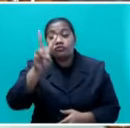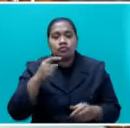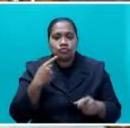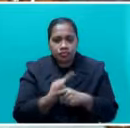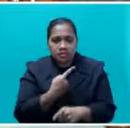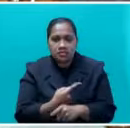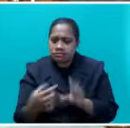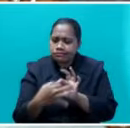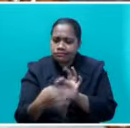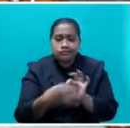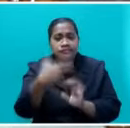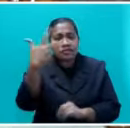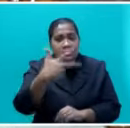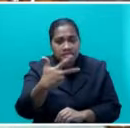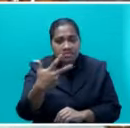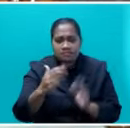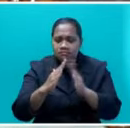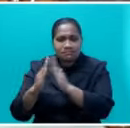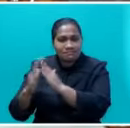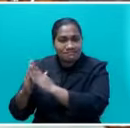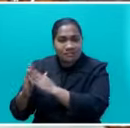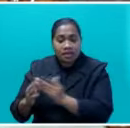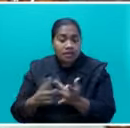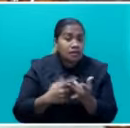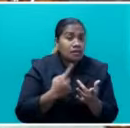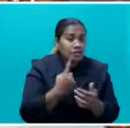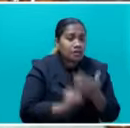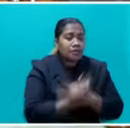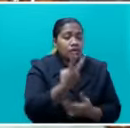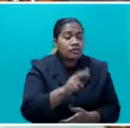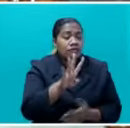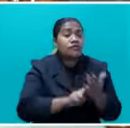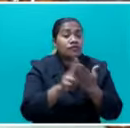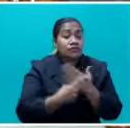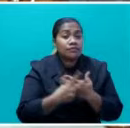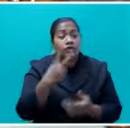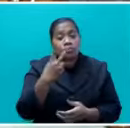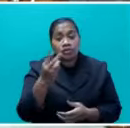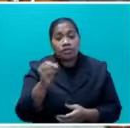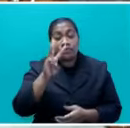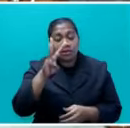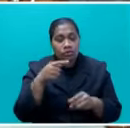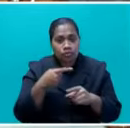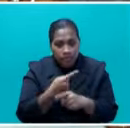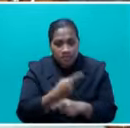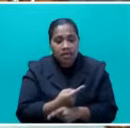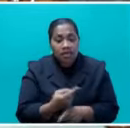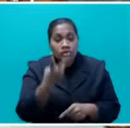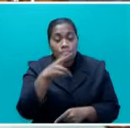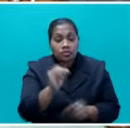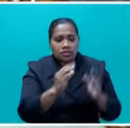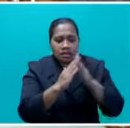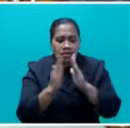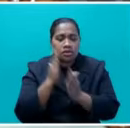18 households, and another one from 24 November 2020 for 3 weeks, connecting 20 households with direct-to-home